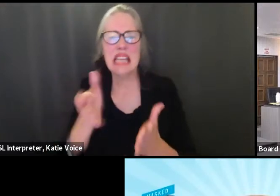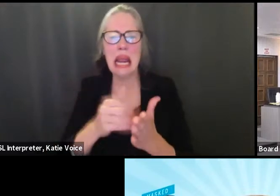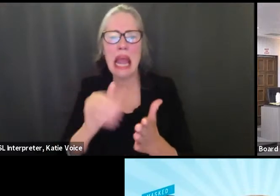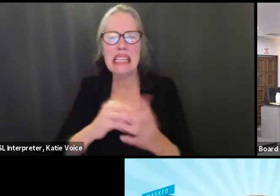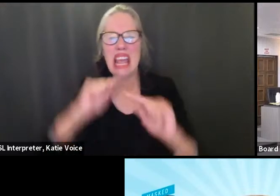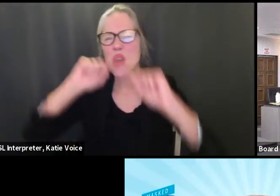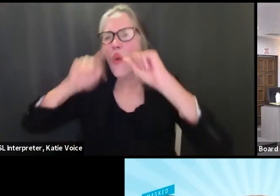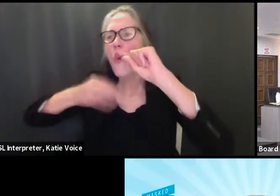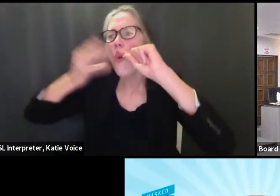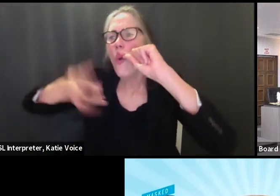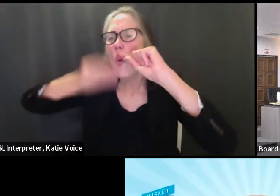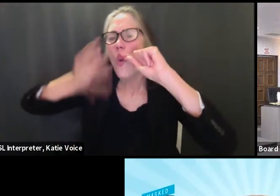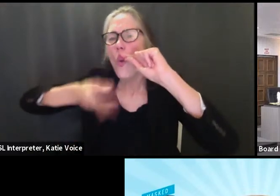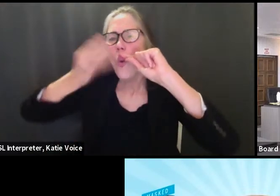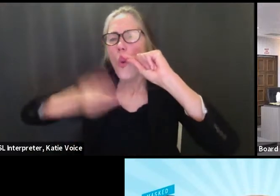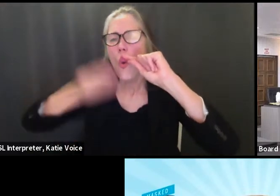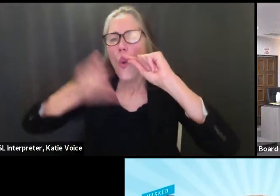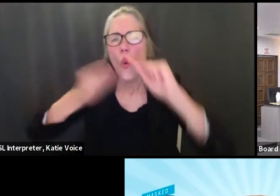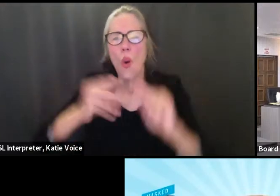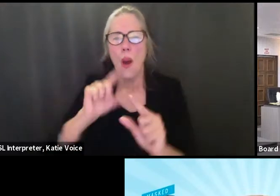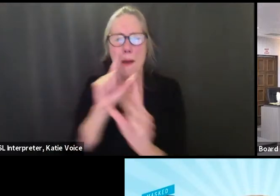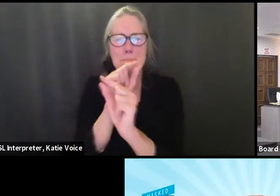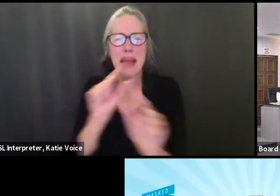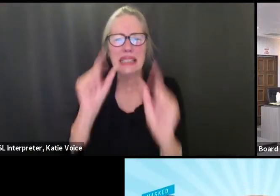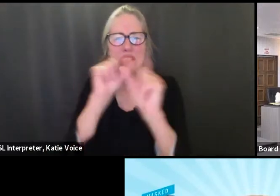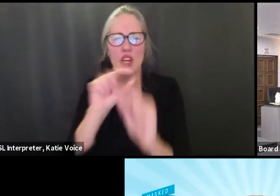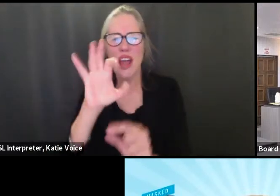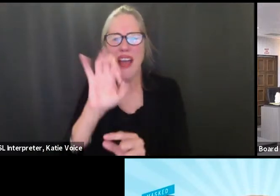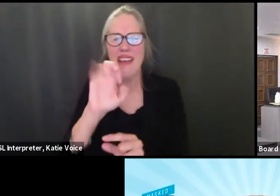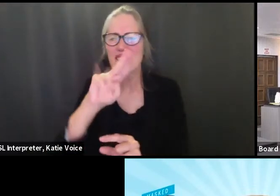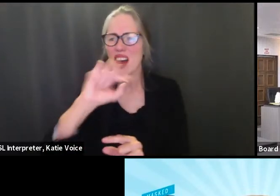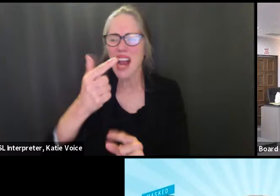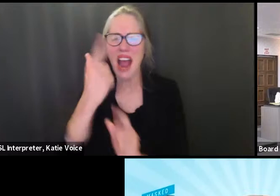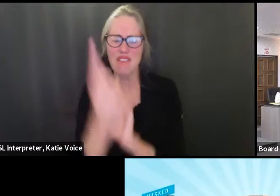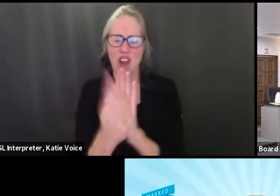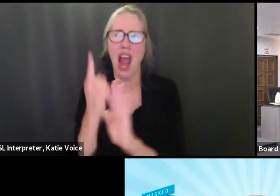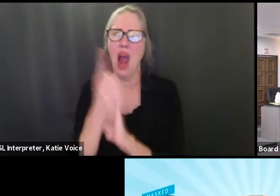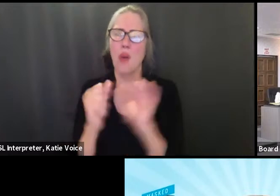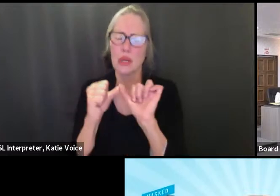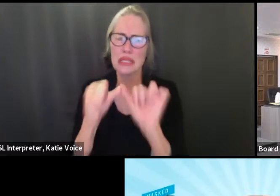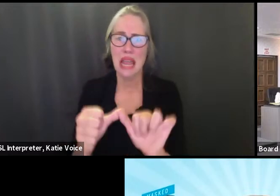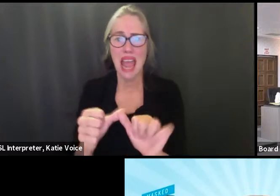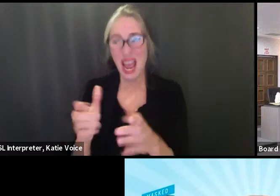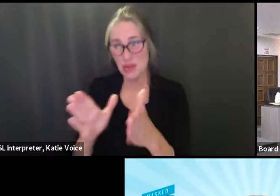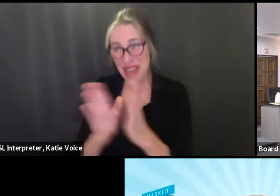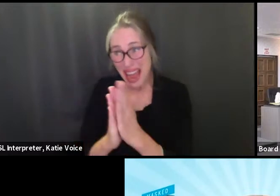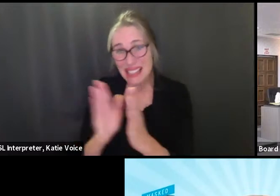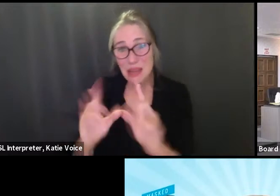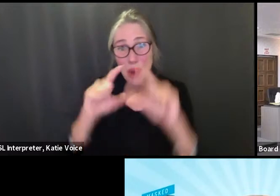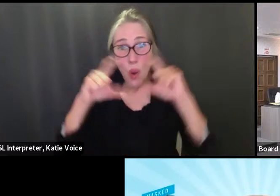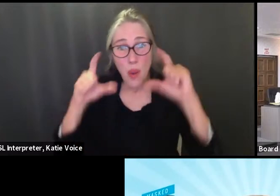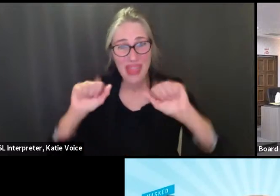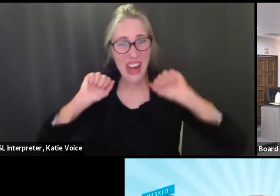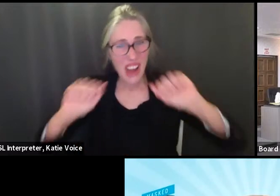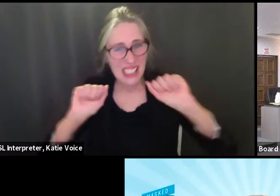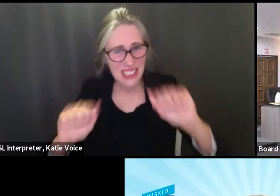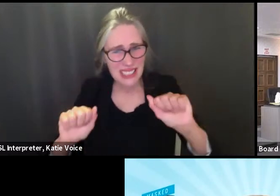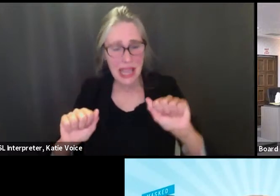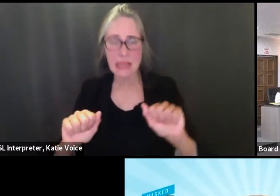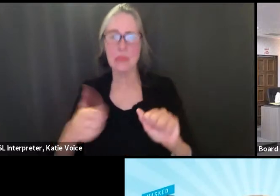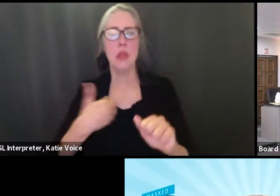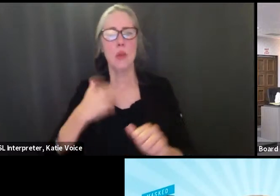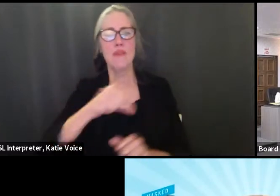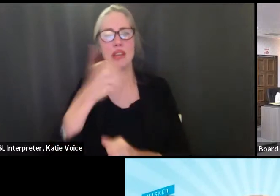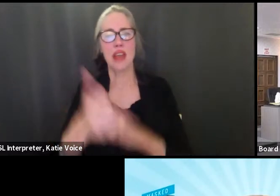again, bacteria and fungi for hours on end. And not only that, you're asking them to wear it while exercising. We have another type of